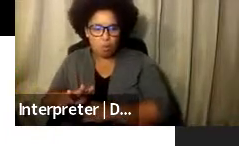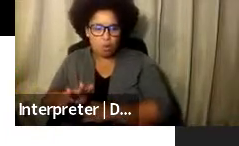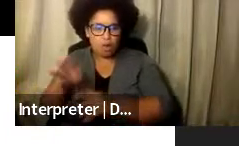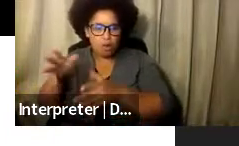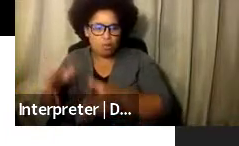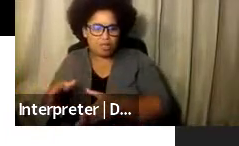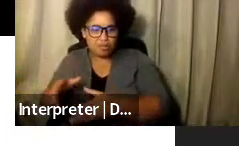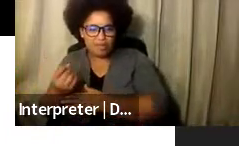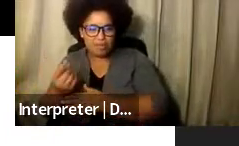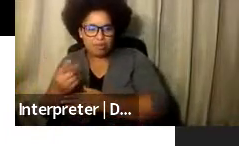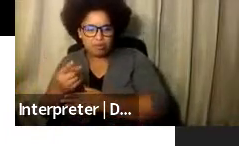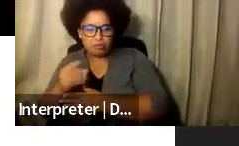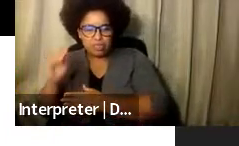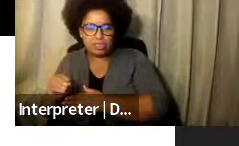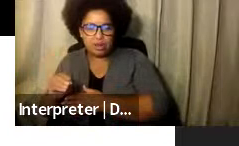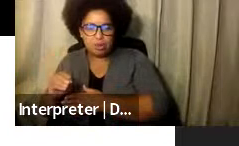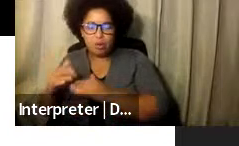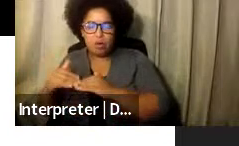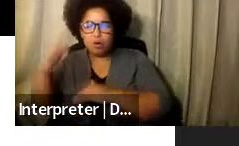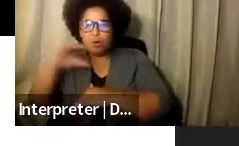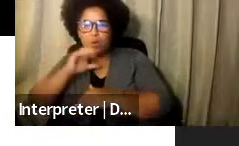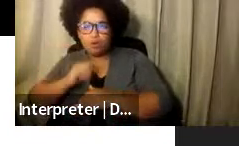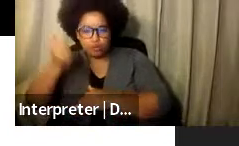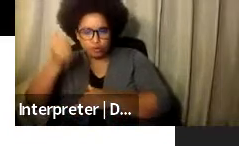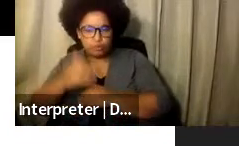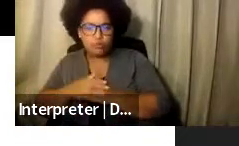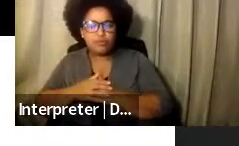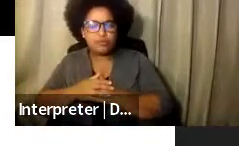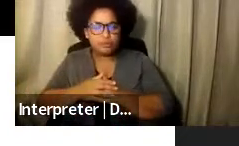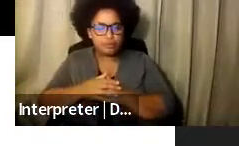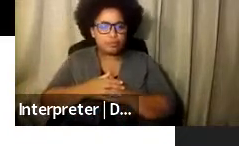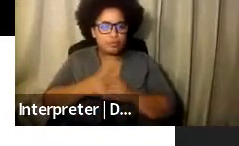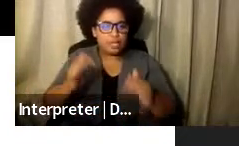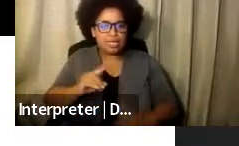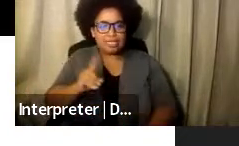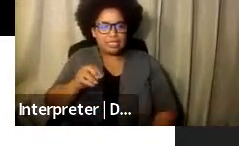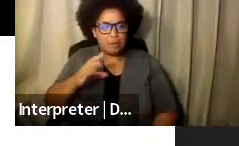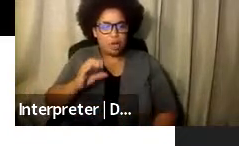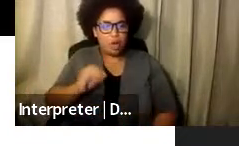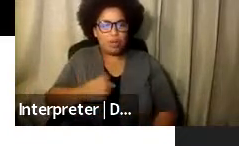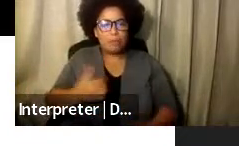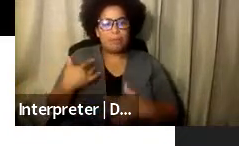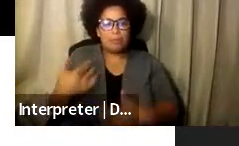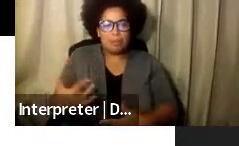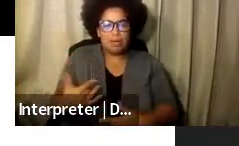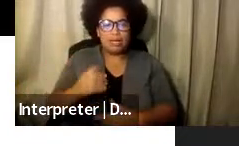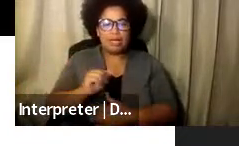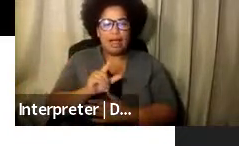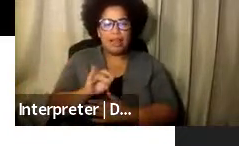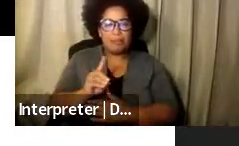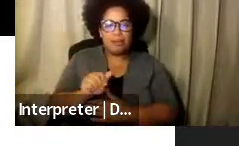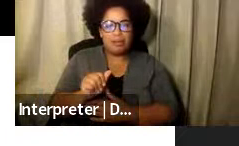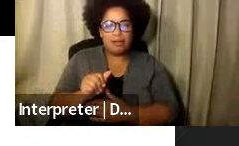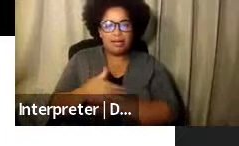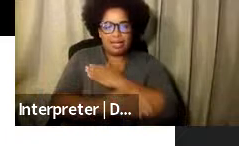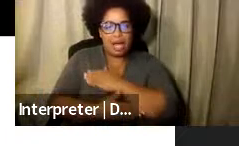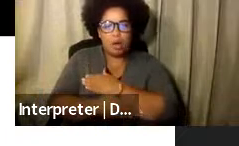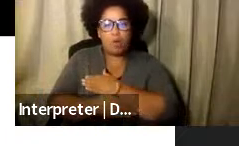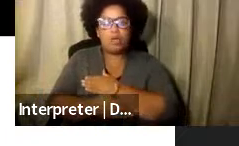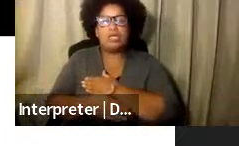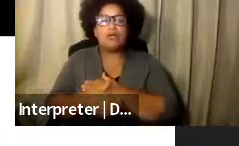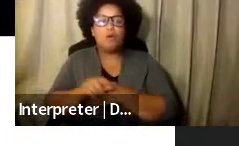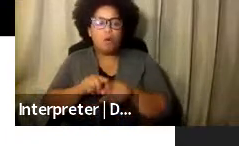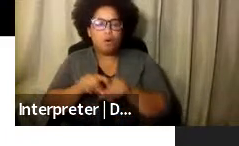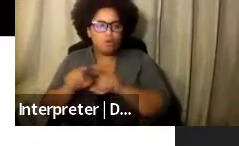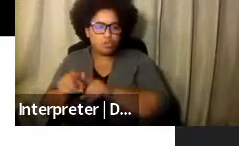of the 11% were older than that. And then zip code, mainly Alameda County, Oakland.